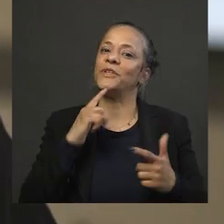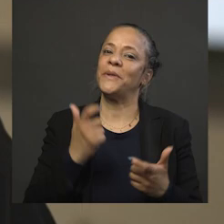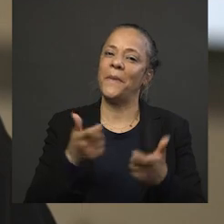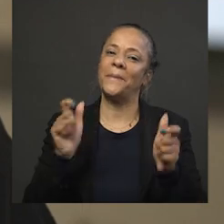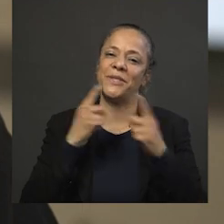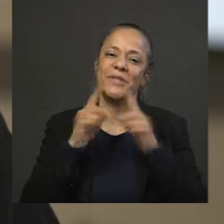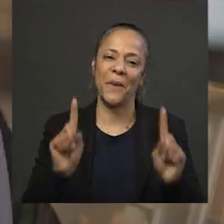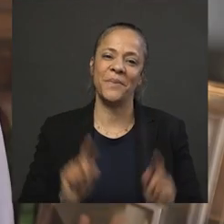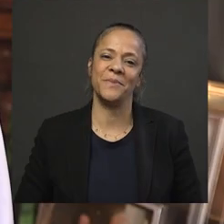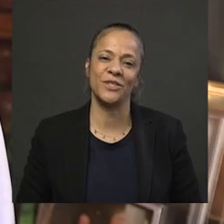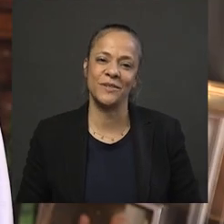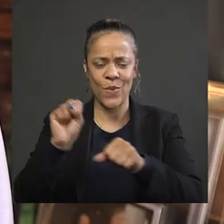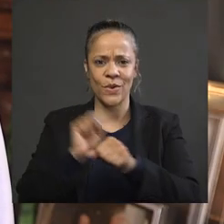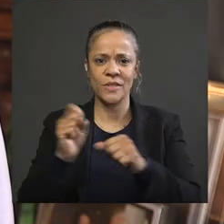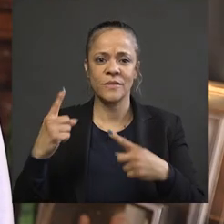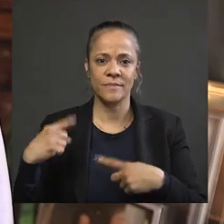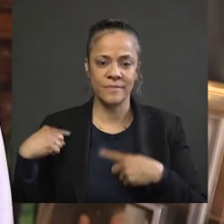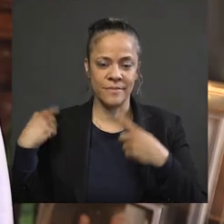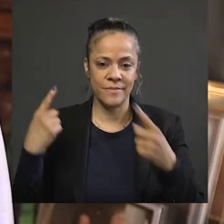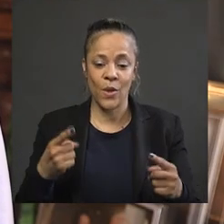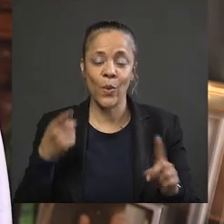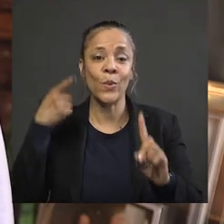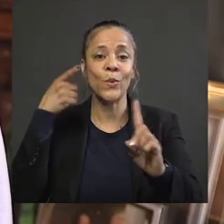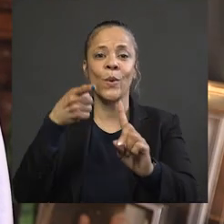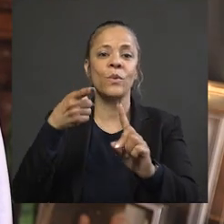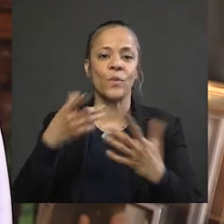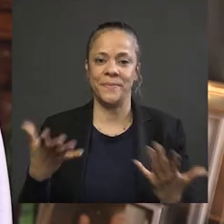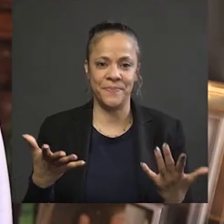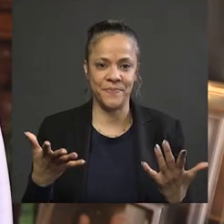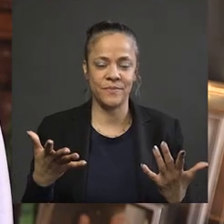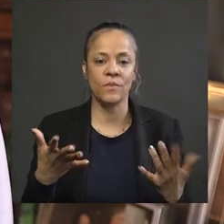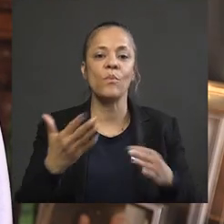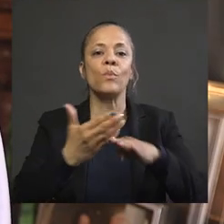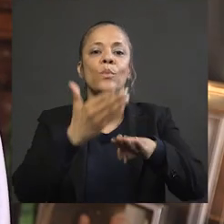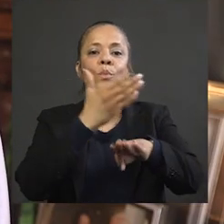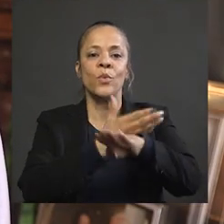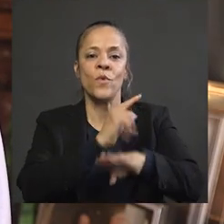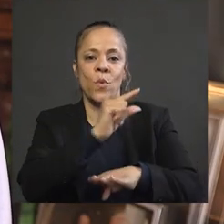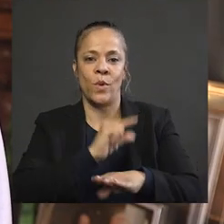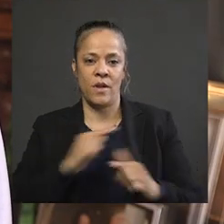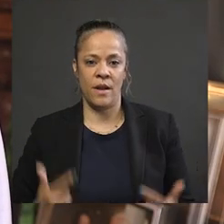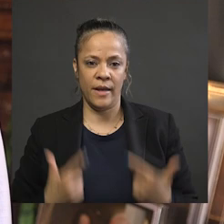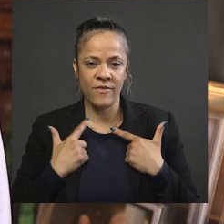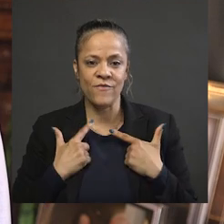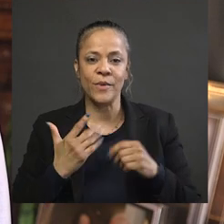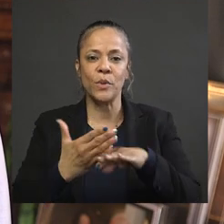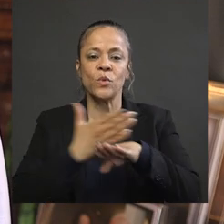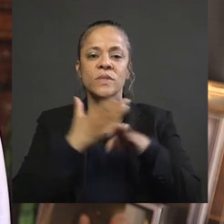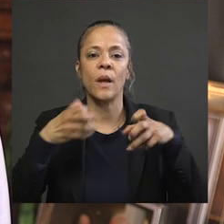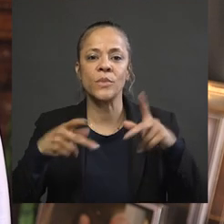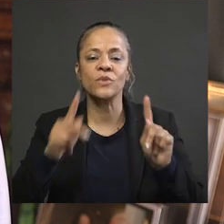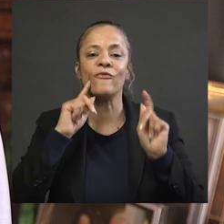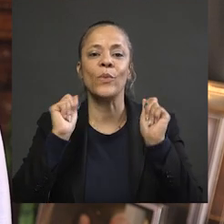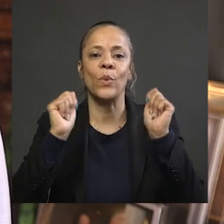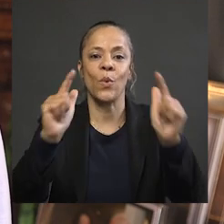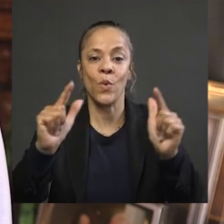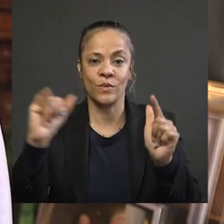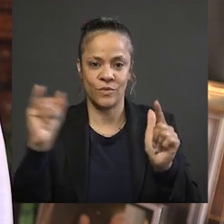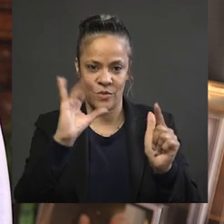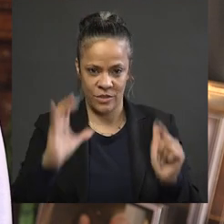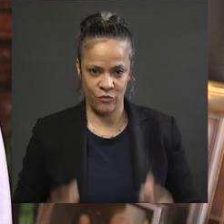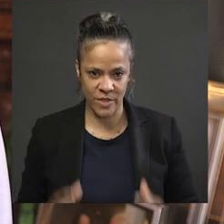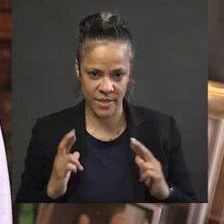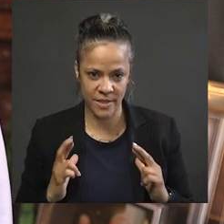major accomplishment. All of the work we're doing has one common goal: to improve quality of life and increase opportunities for